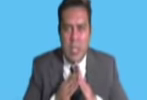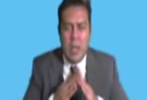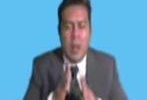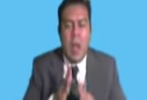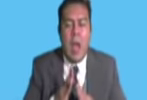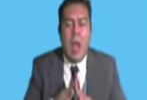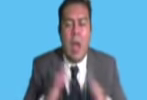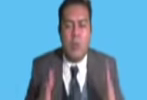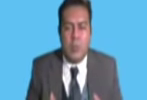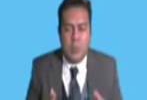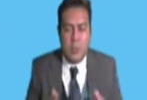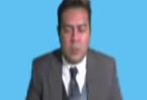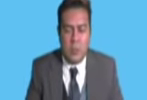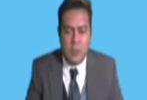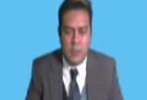lives.